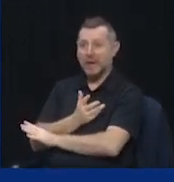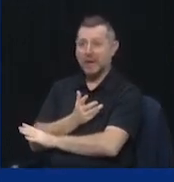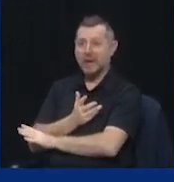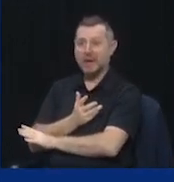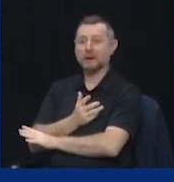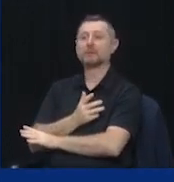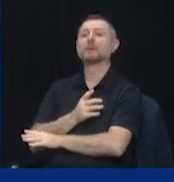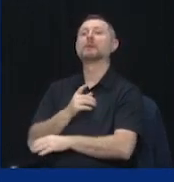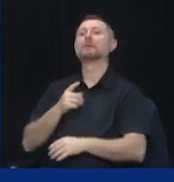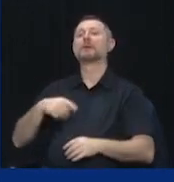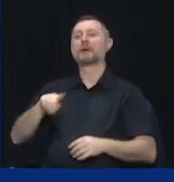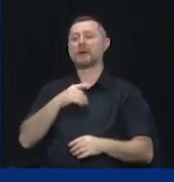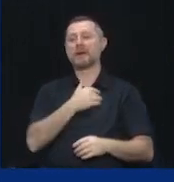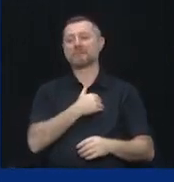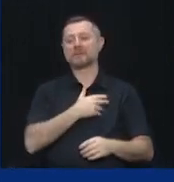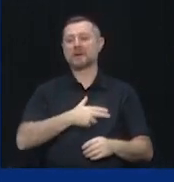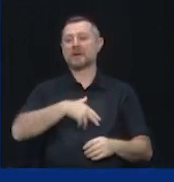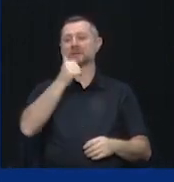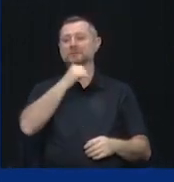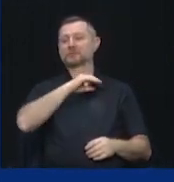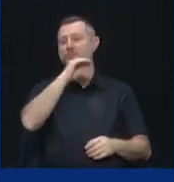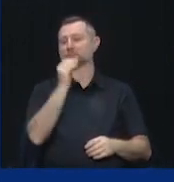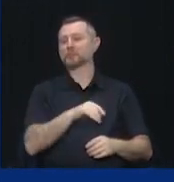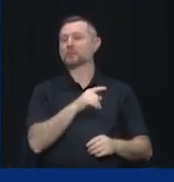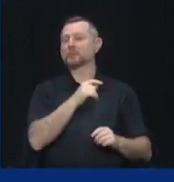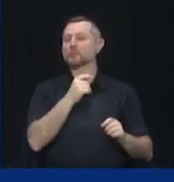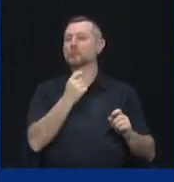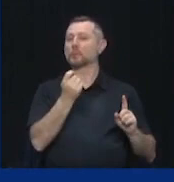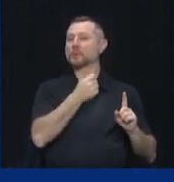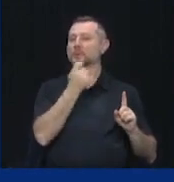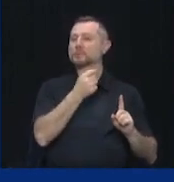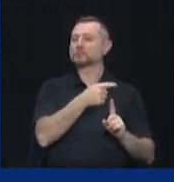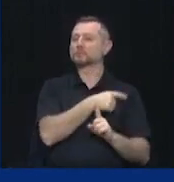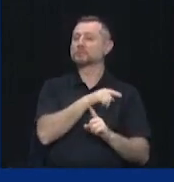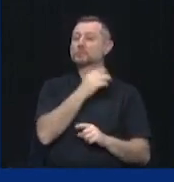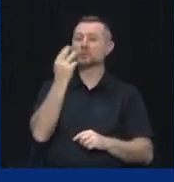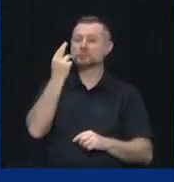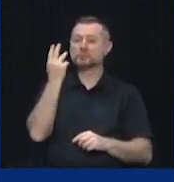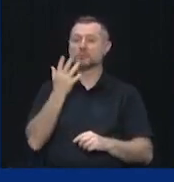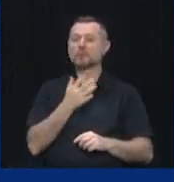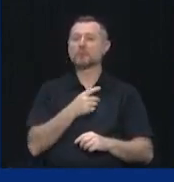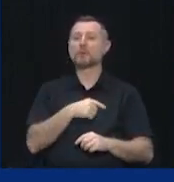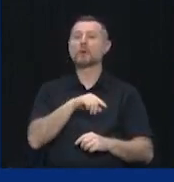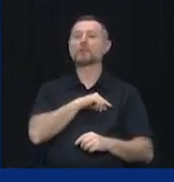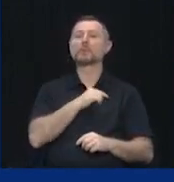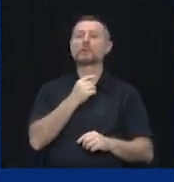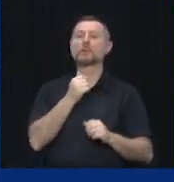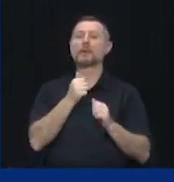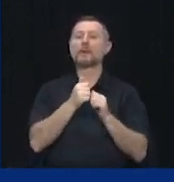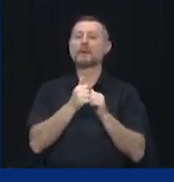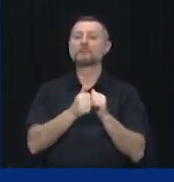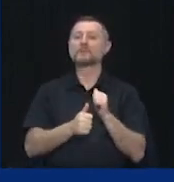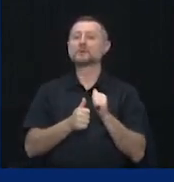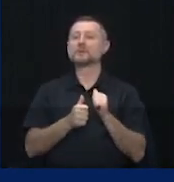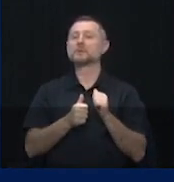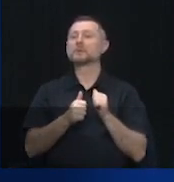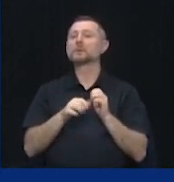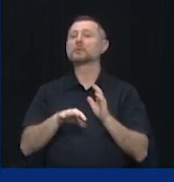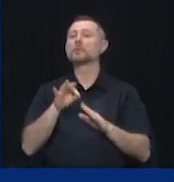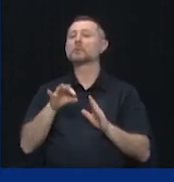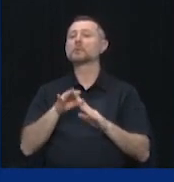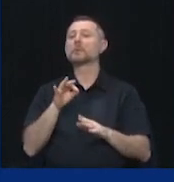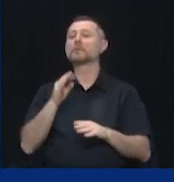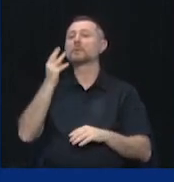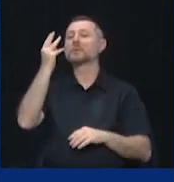win because they are eligible for every drawing every week, okay? It's